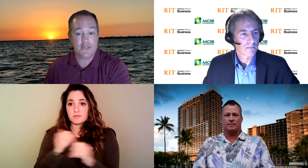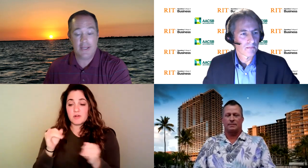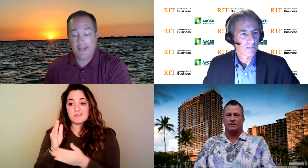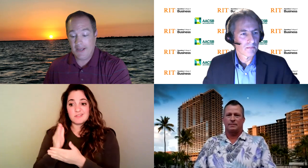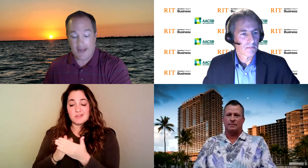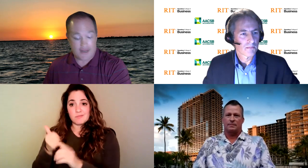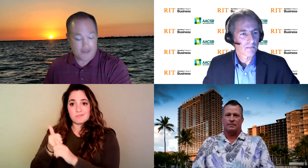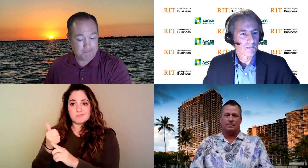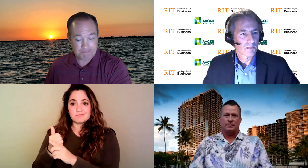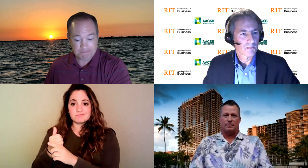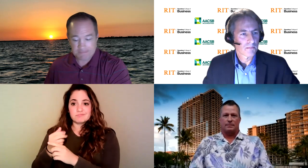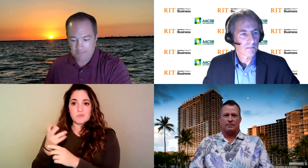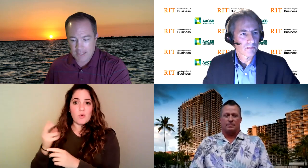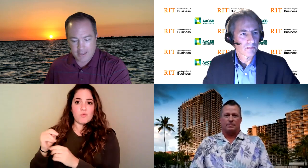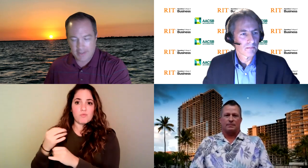hotels.